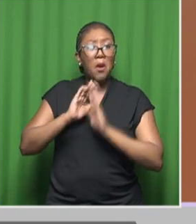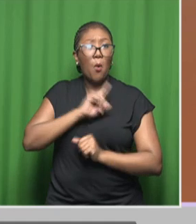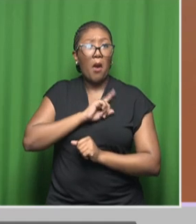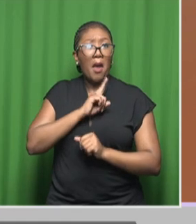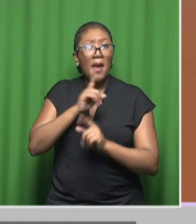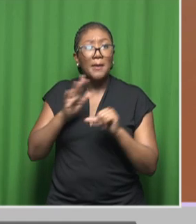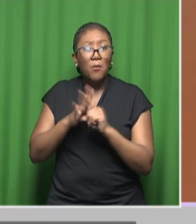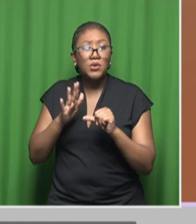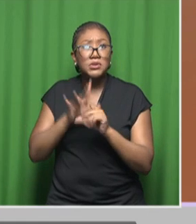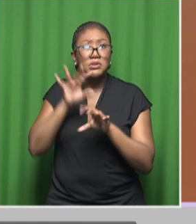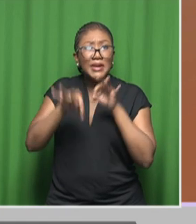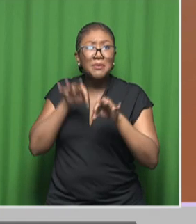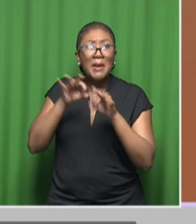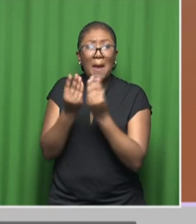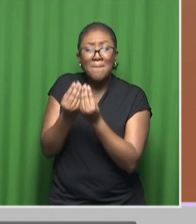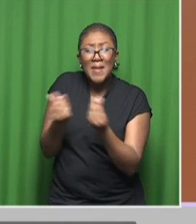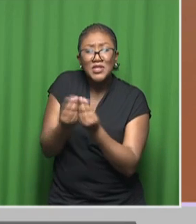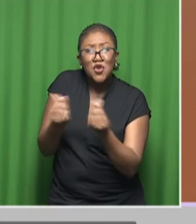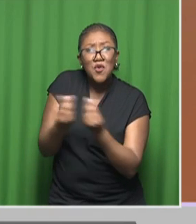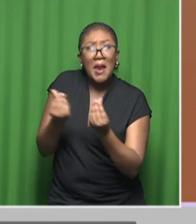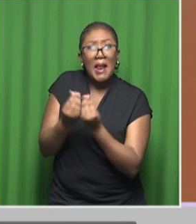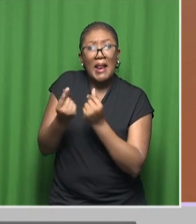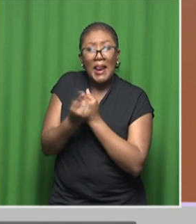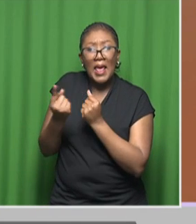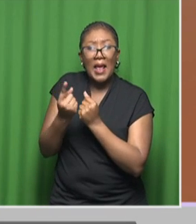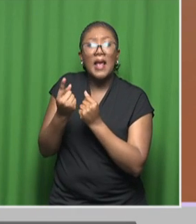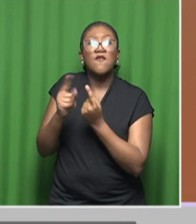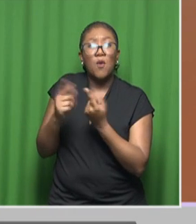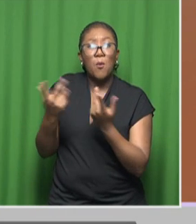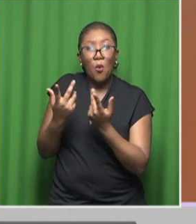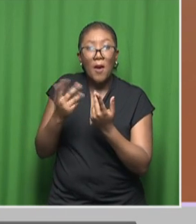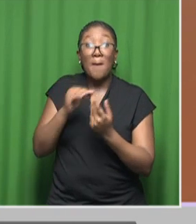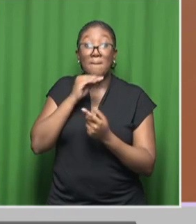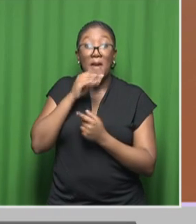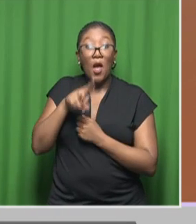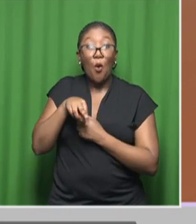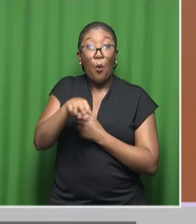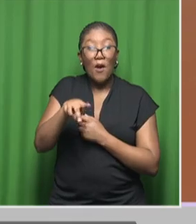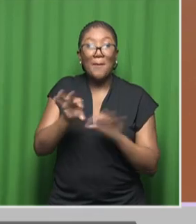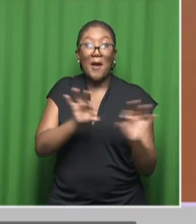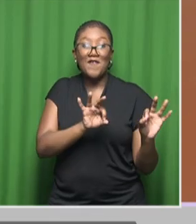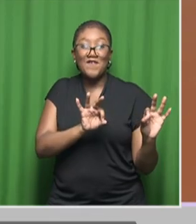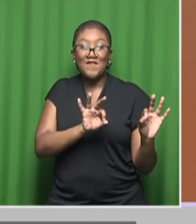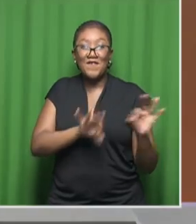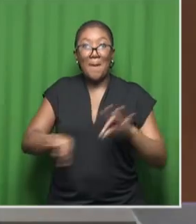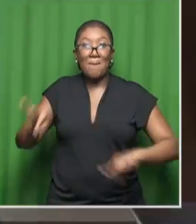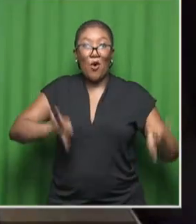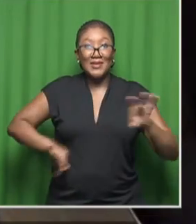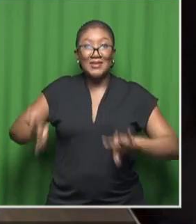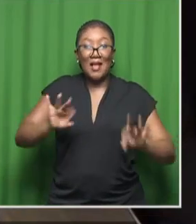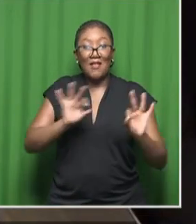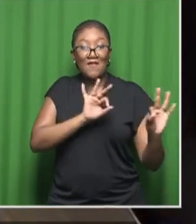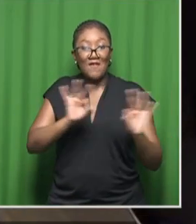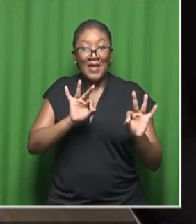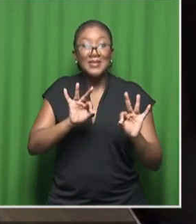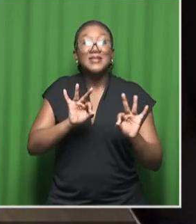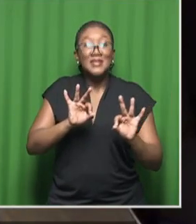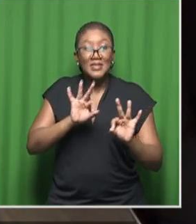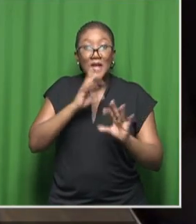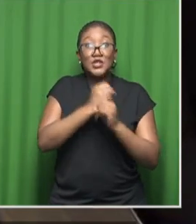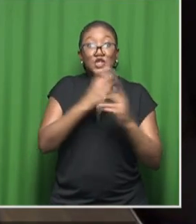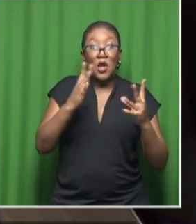business? The walkabout session starts from 9 a.m. in the morning until late. We didn't